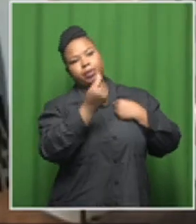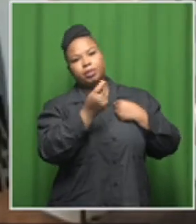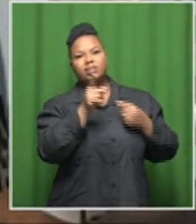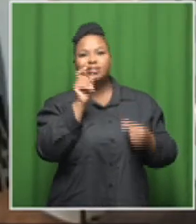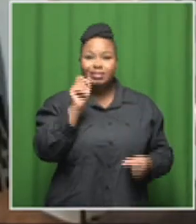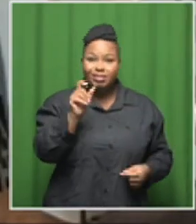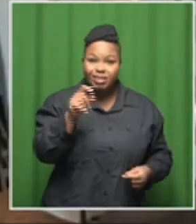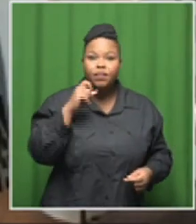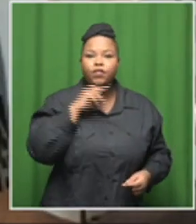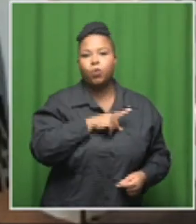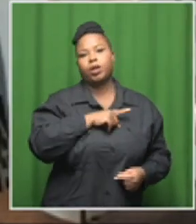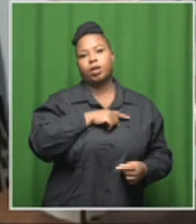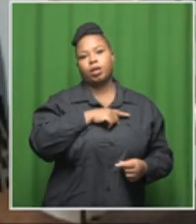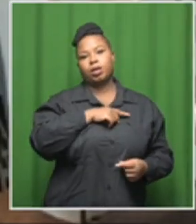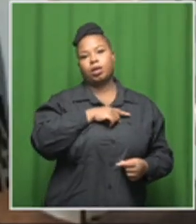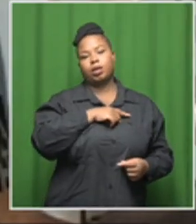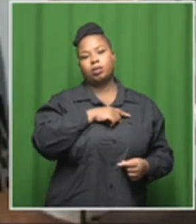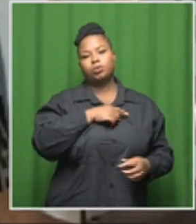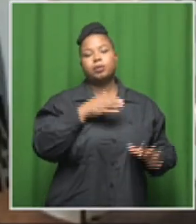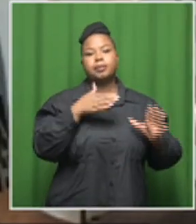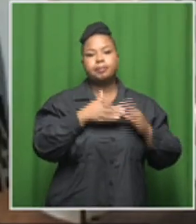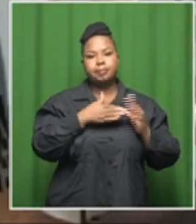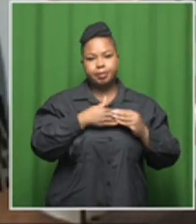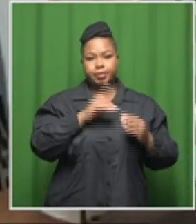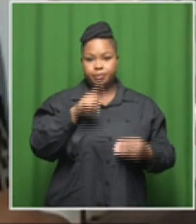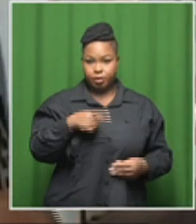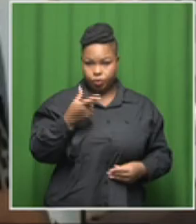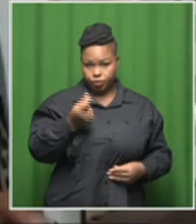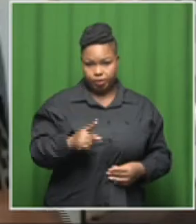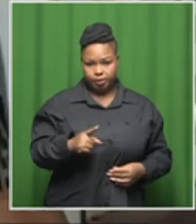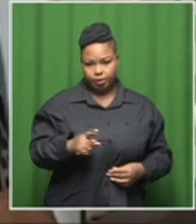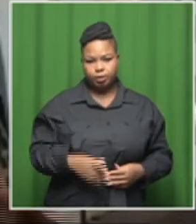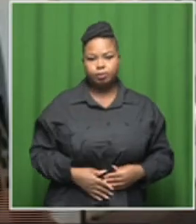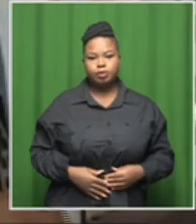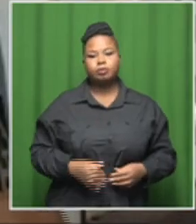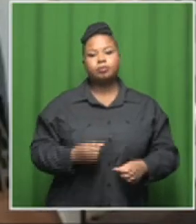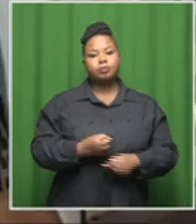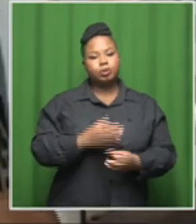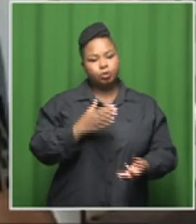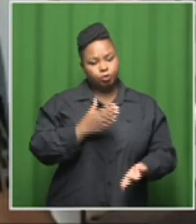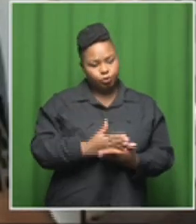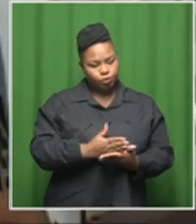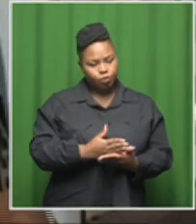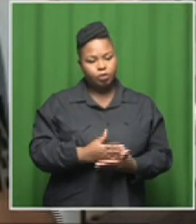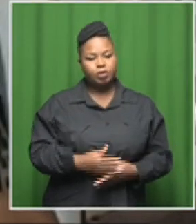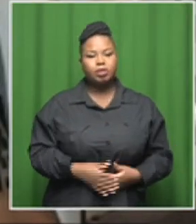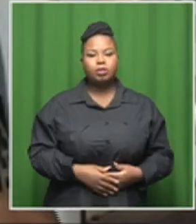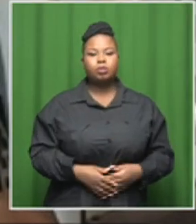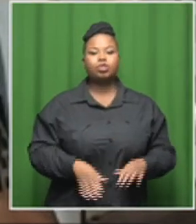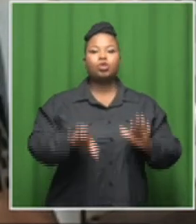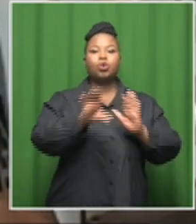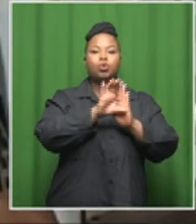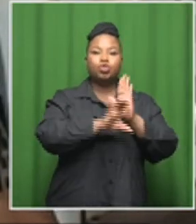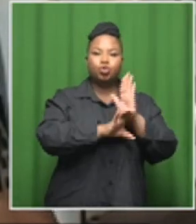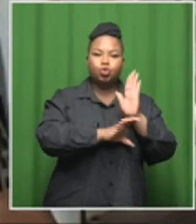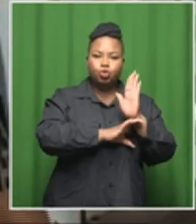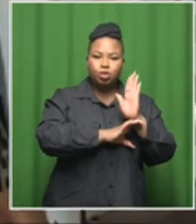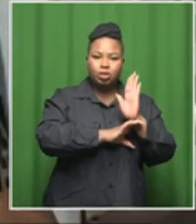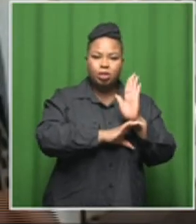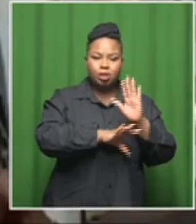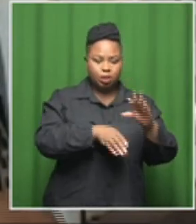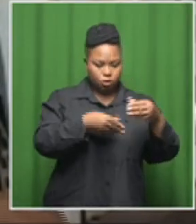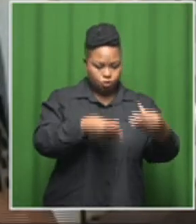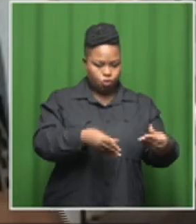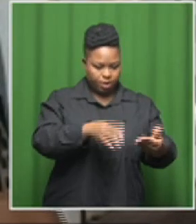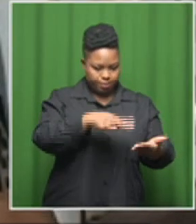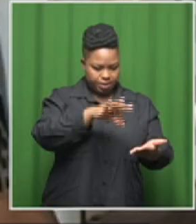fraud. I think what Stokvel members have to do is to ensure that their Stokvel has a constitution. The